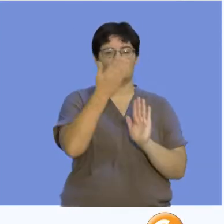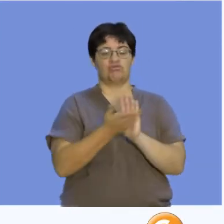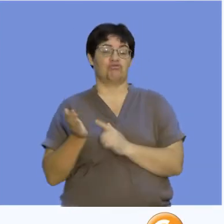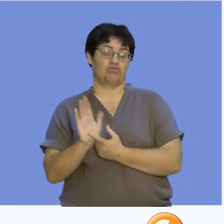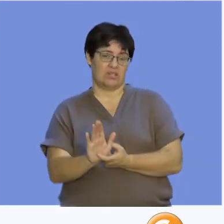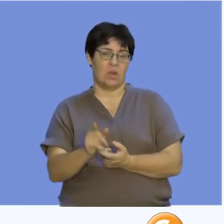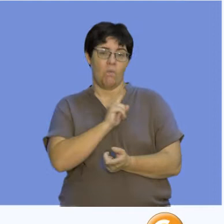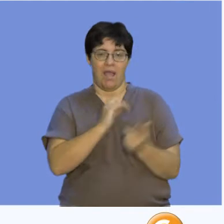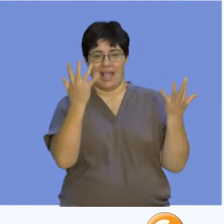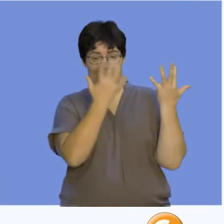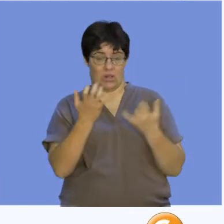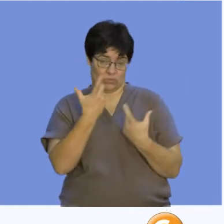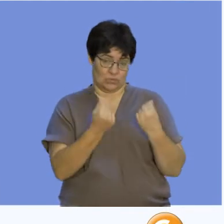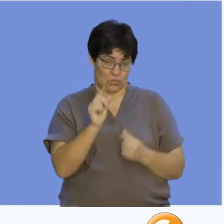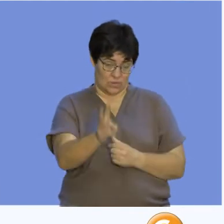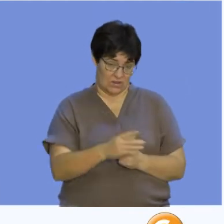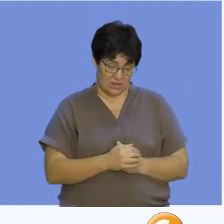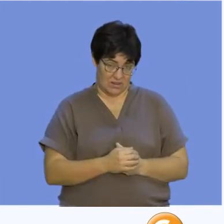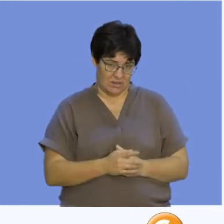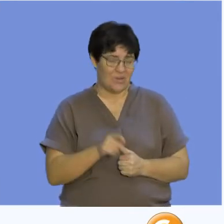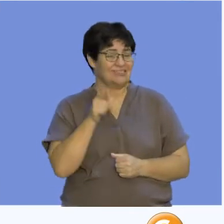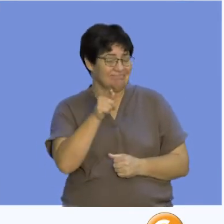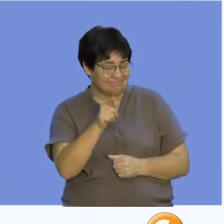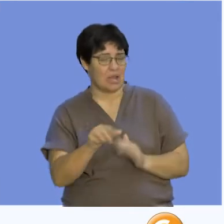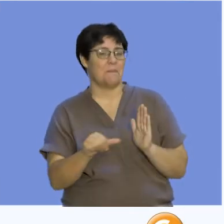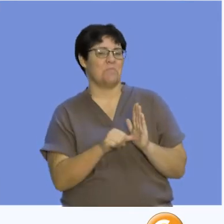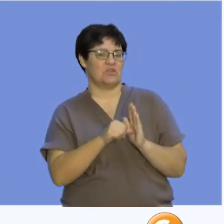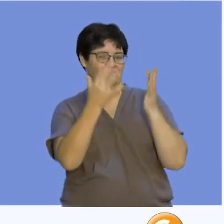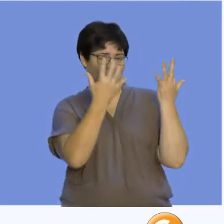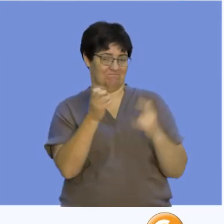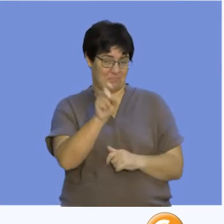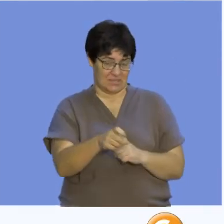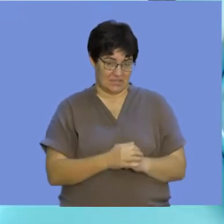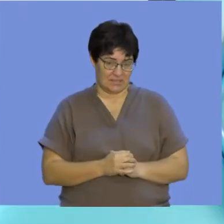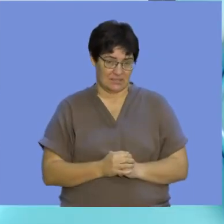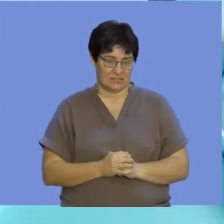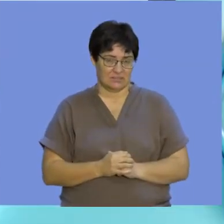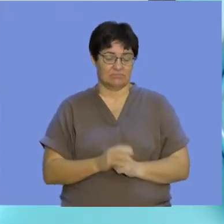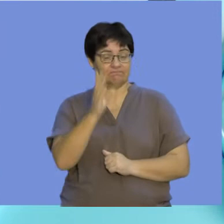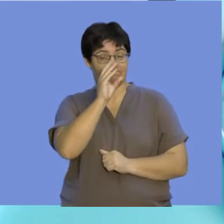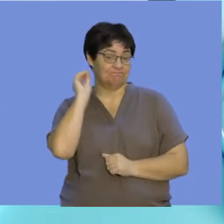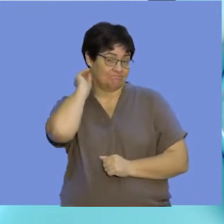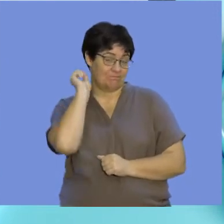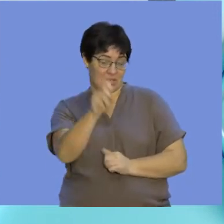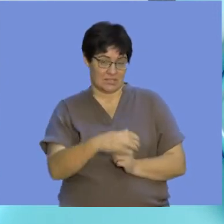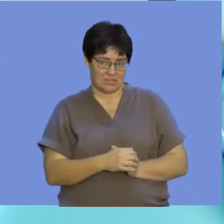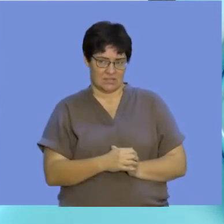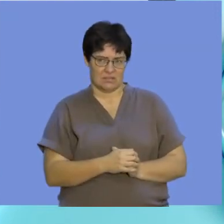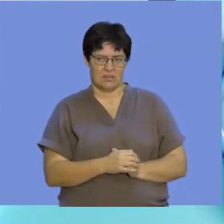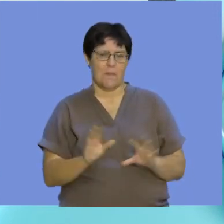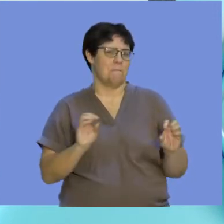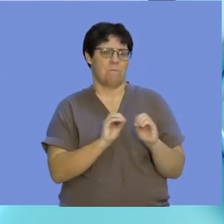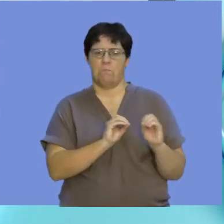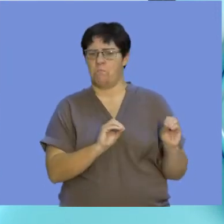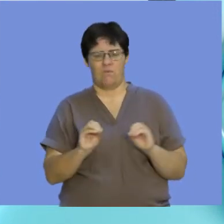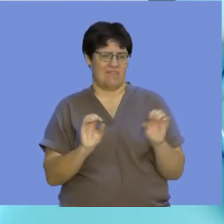going to do a calculation with this, because it's important for us to do that. So we're going to take note. Now, I know they're not moving